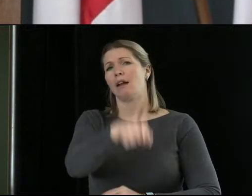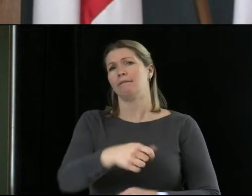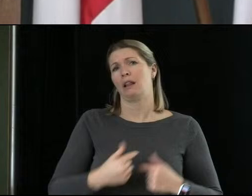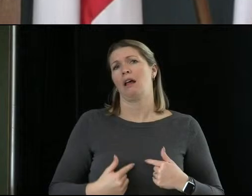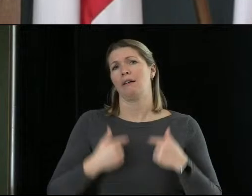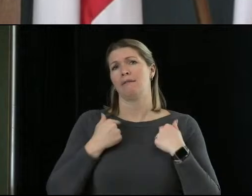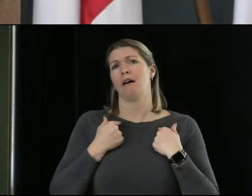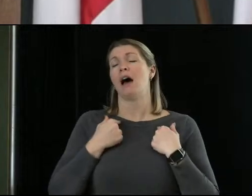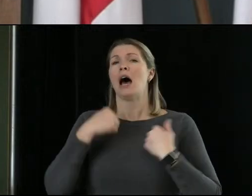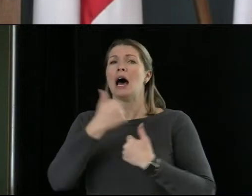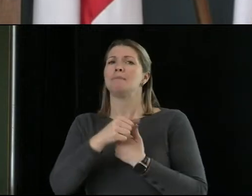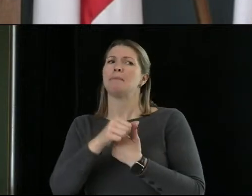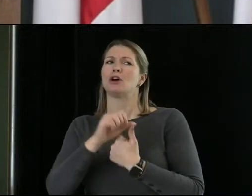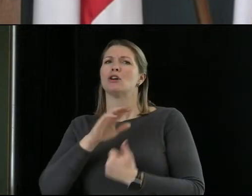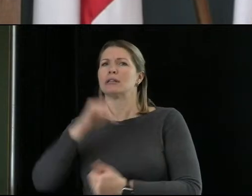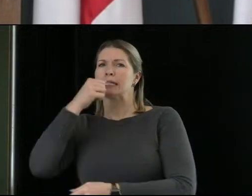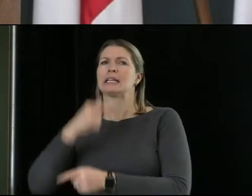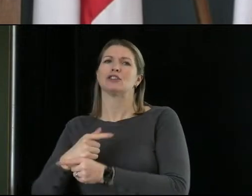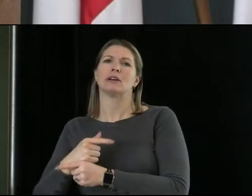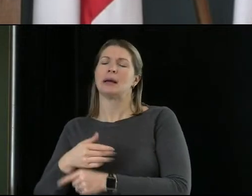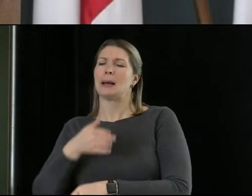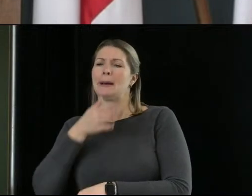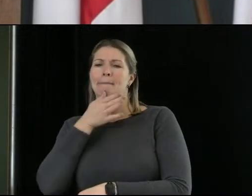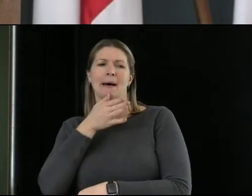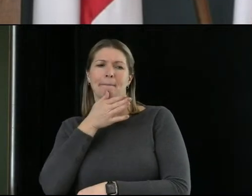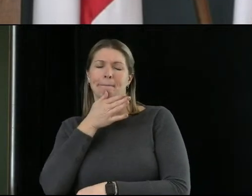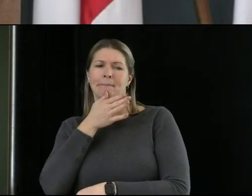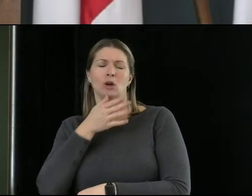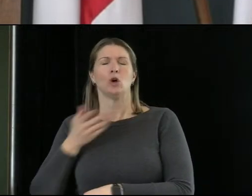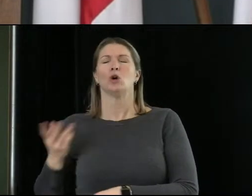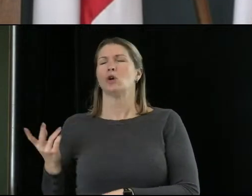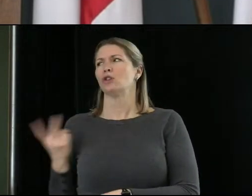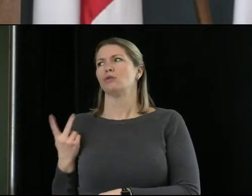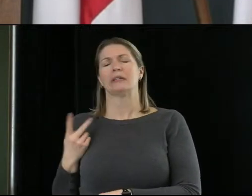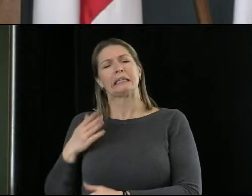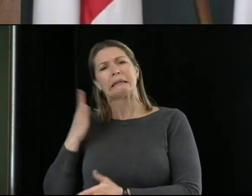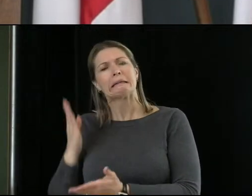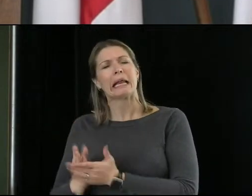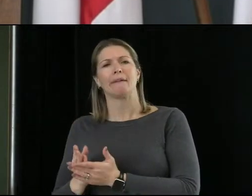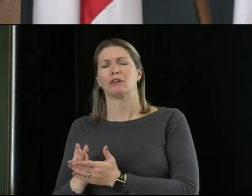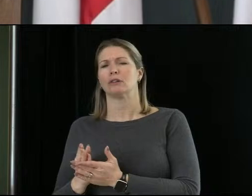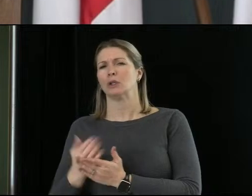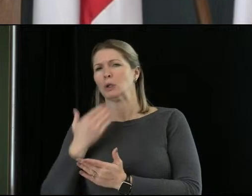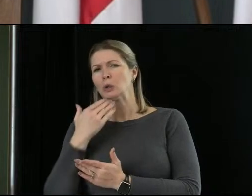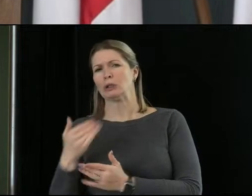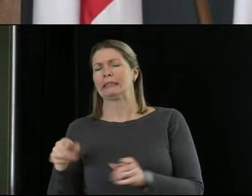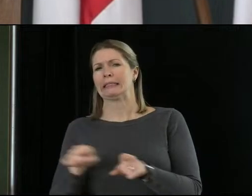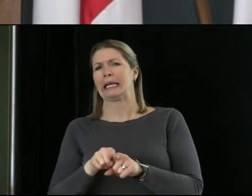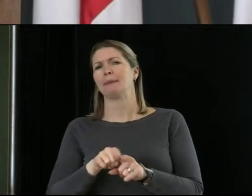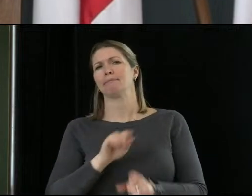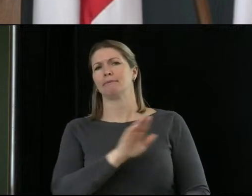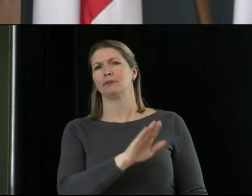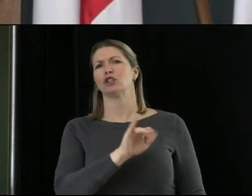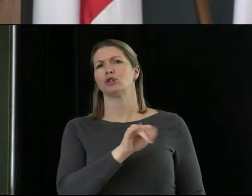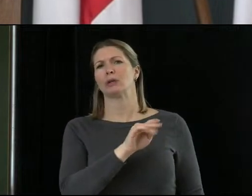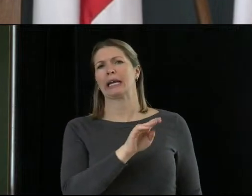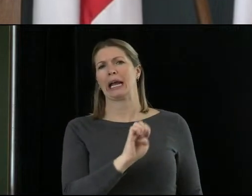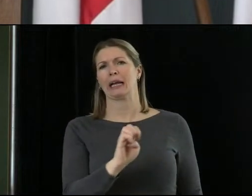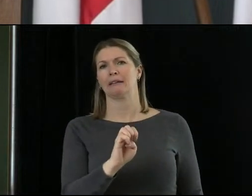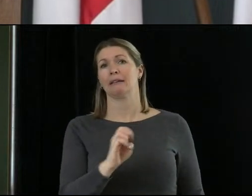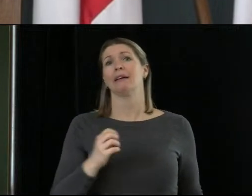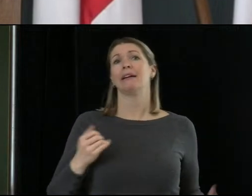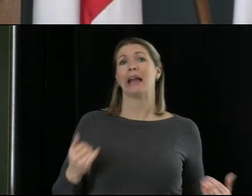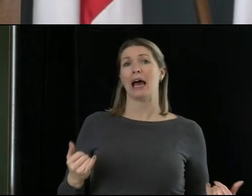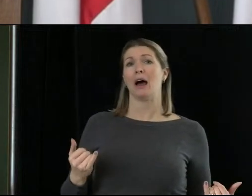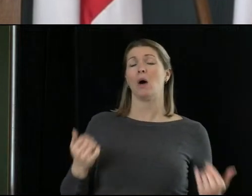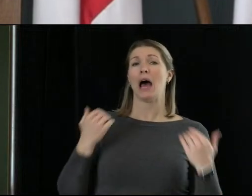"Mom, we will never be as good as Julianne." Now, all we are left with is